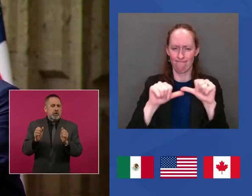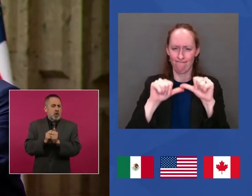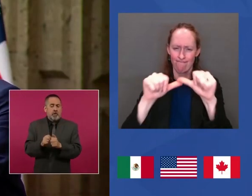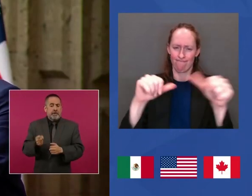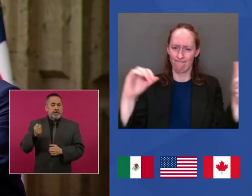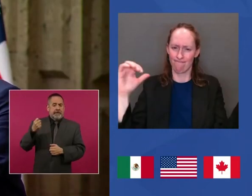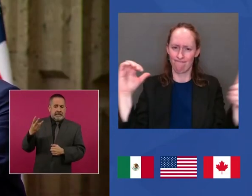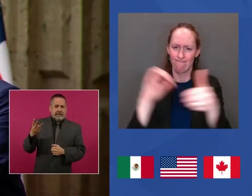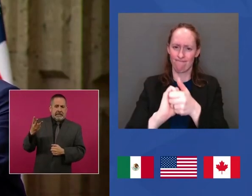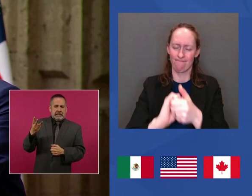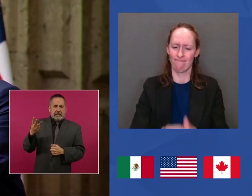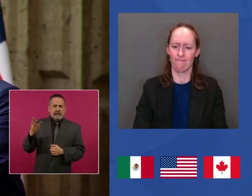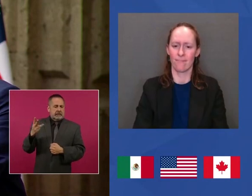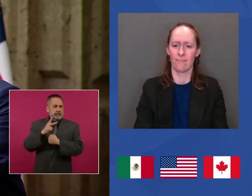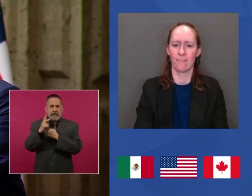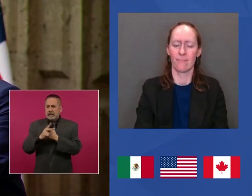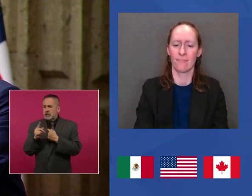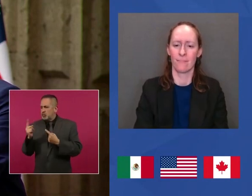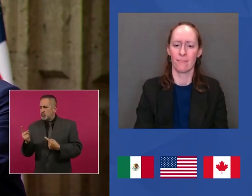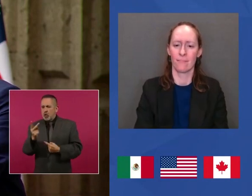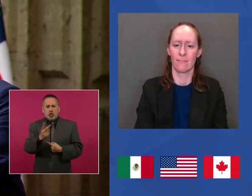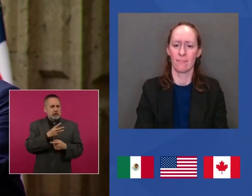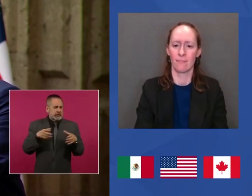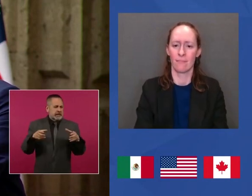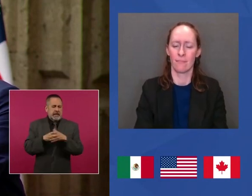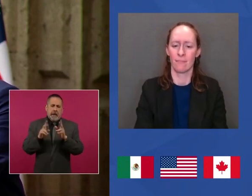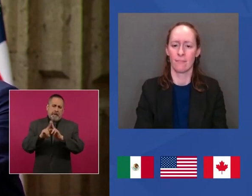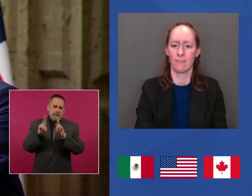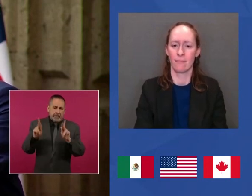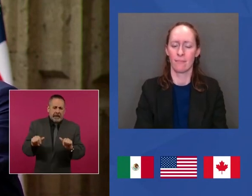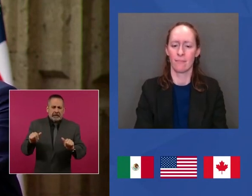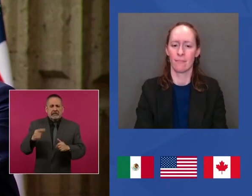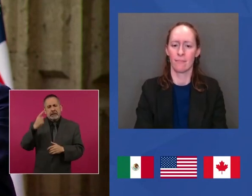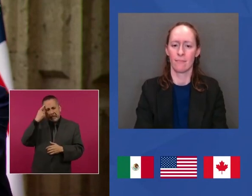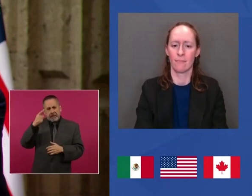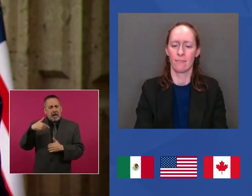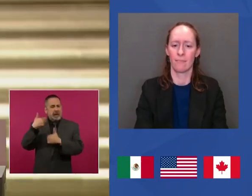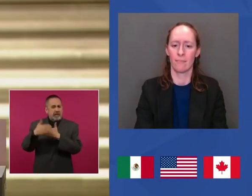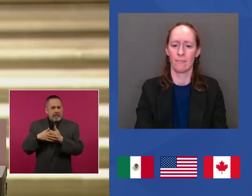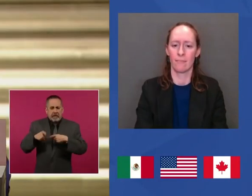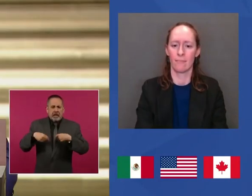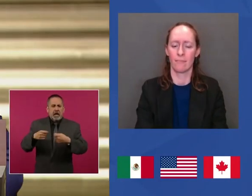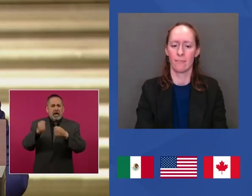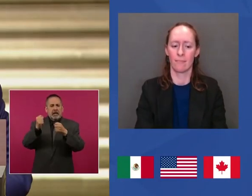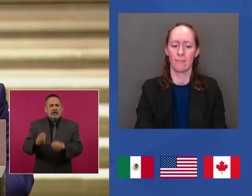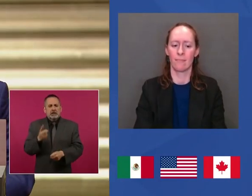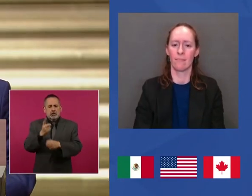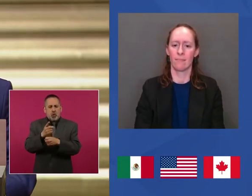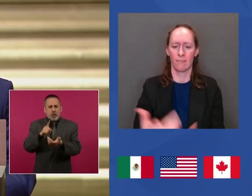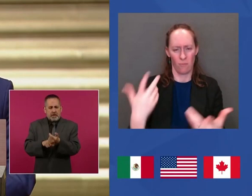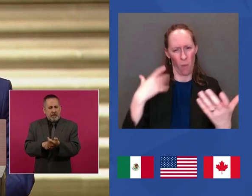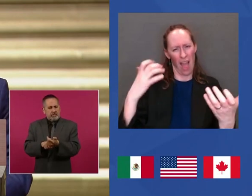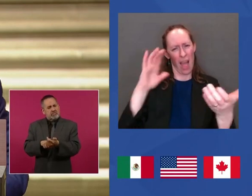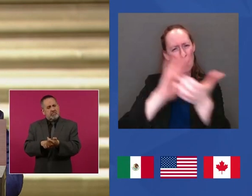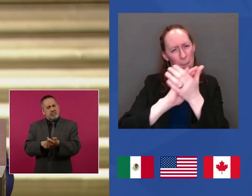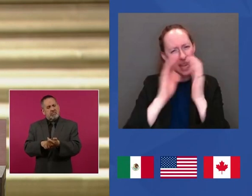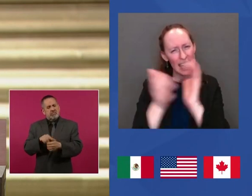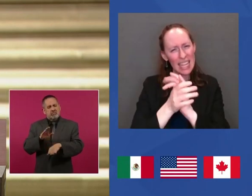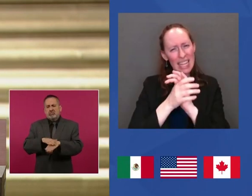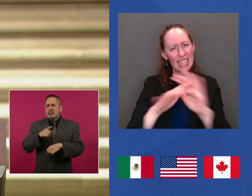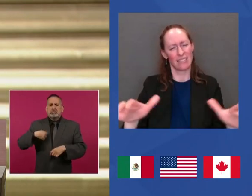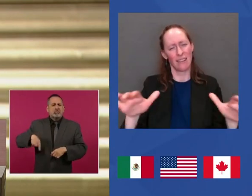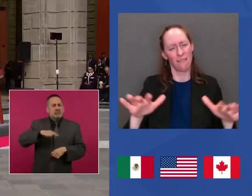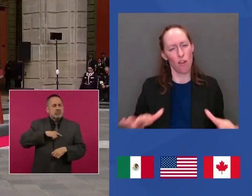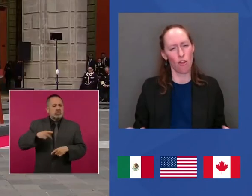get peace, to have peace in all three countries, so that we can ensure and guarantee